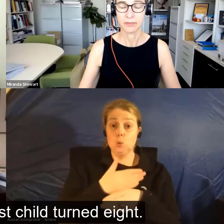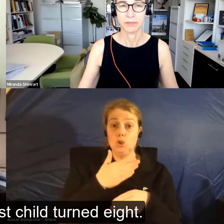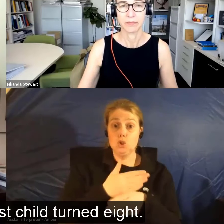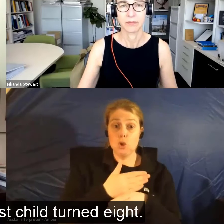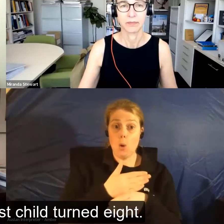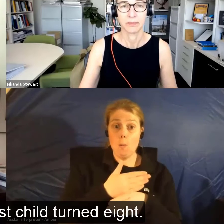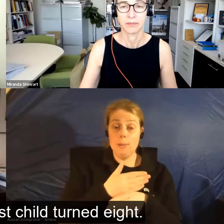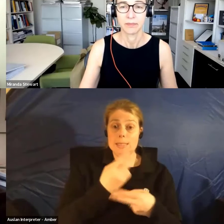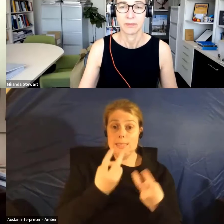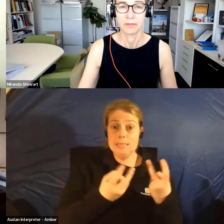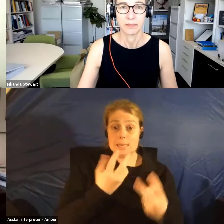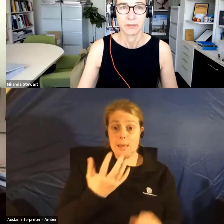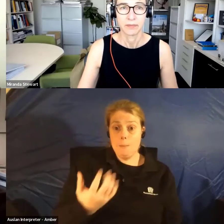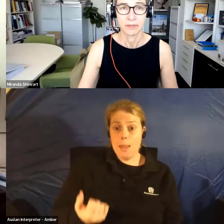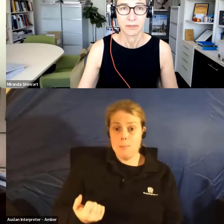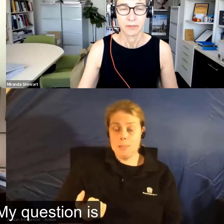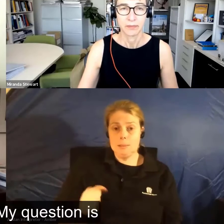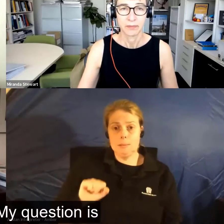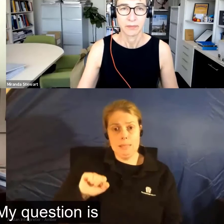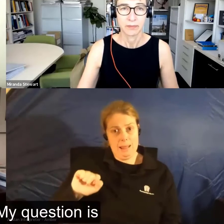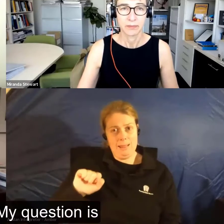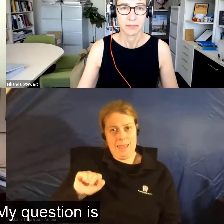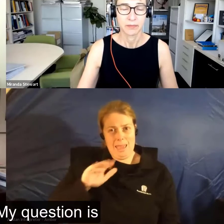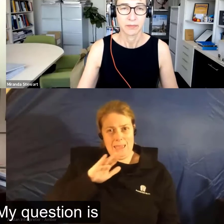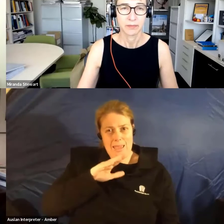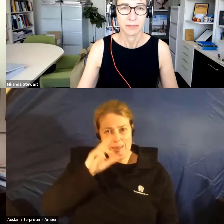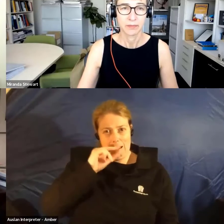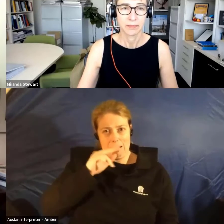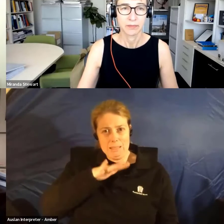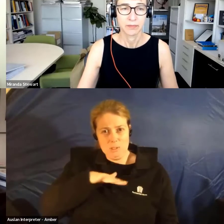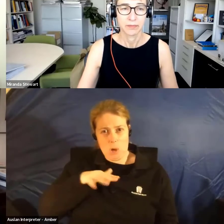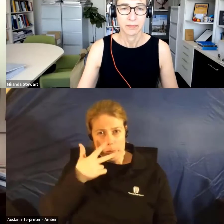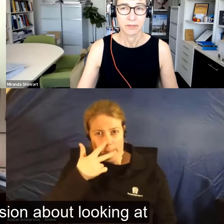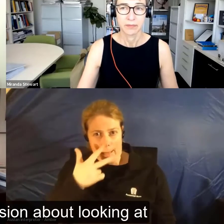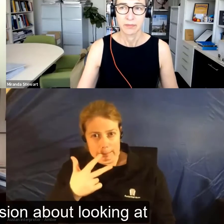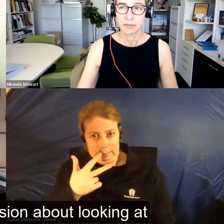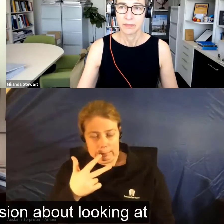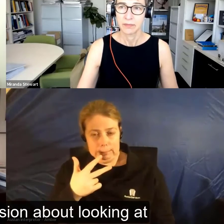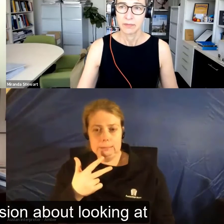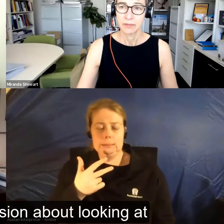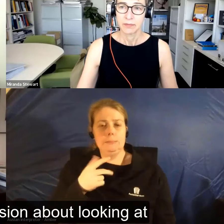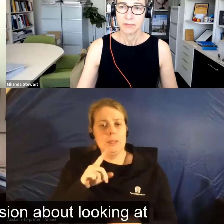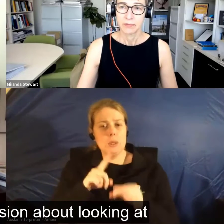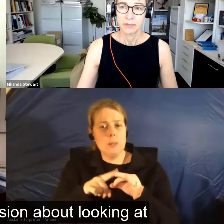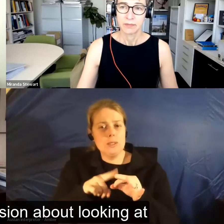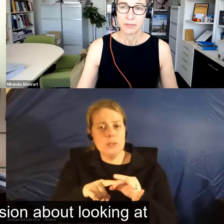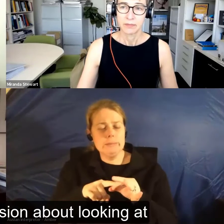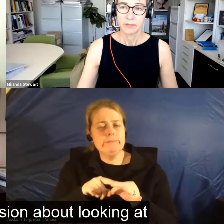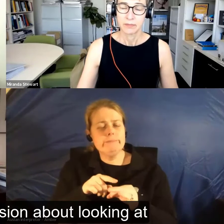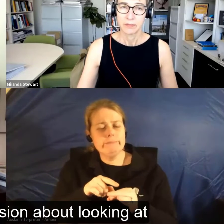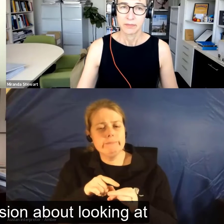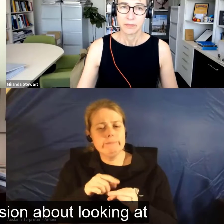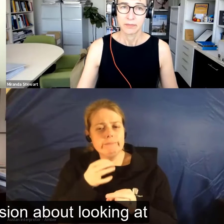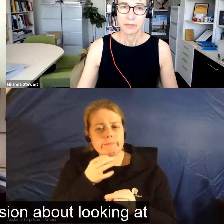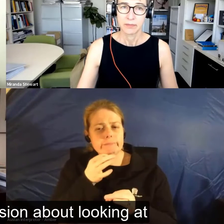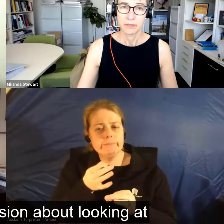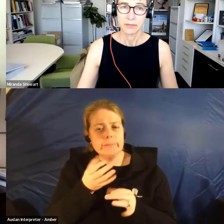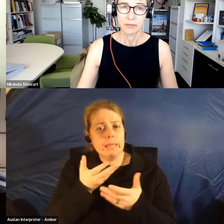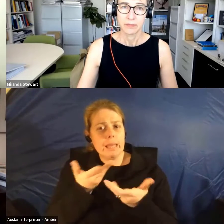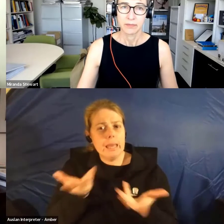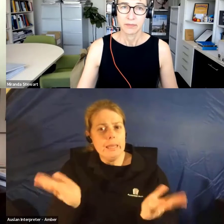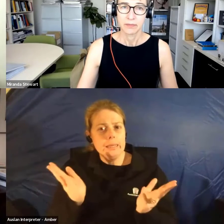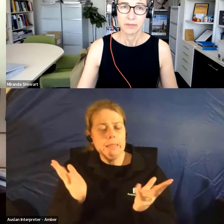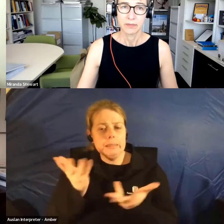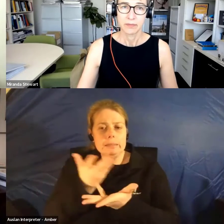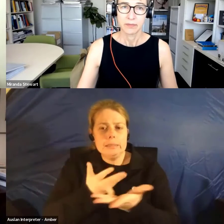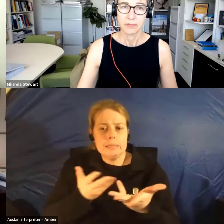child turned 8. She says, my question is there any discussion about looking at